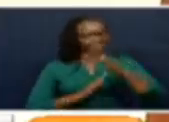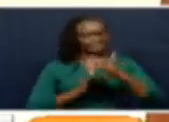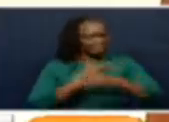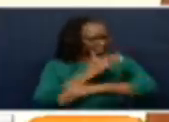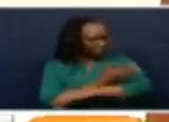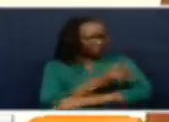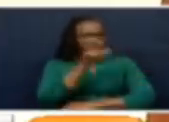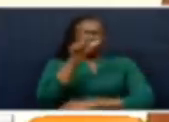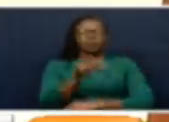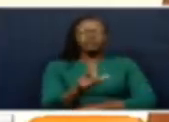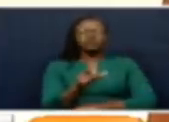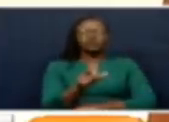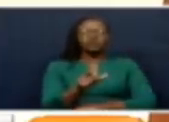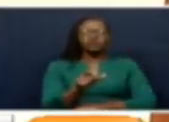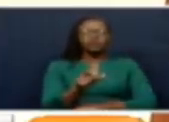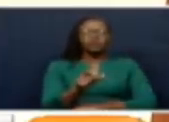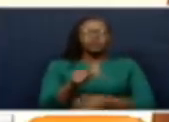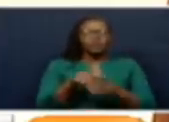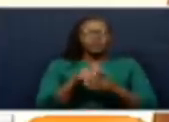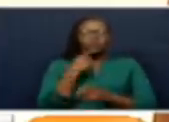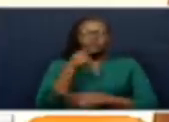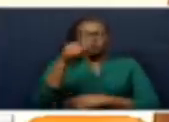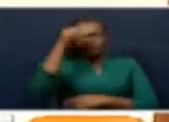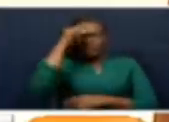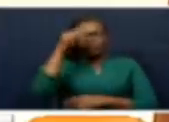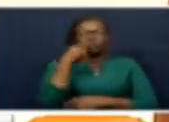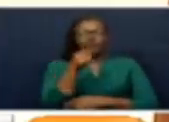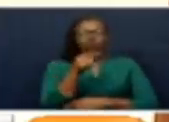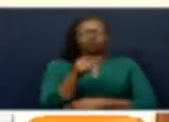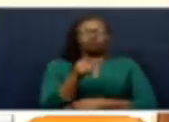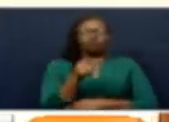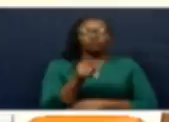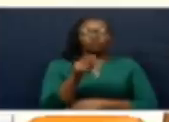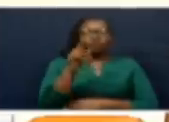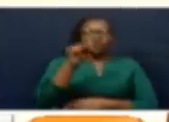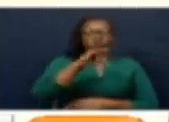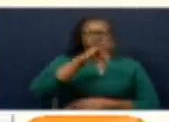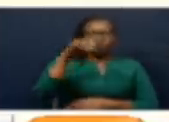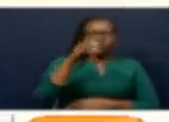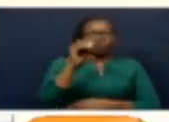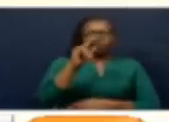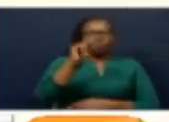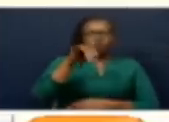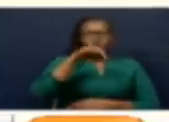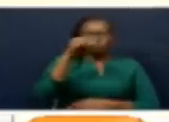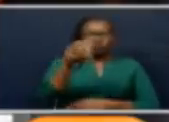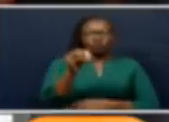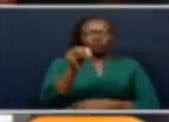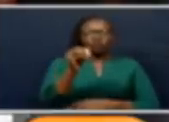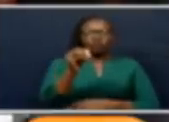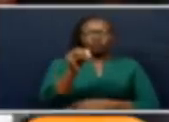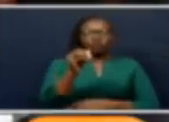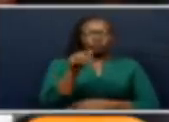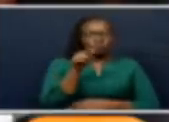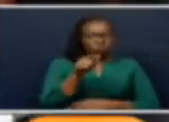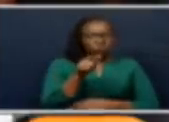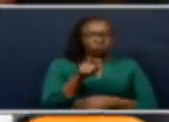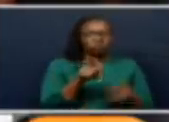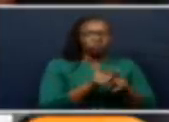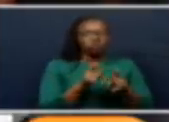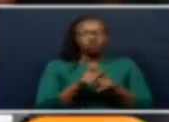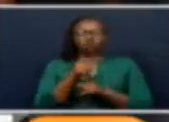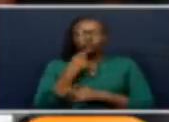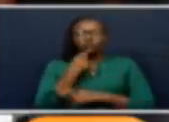administration was no any other person other than Charles Mugane Njonjo. Yes. Who also thought he could... Whom Moi